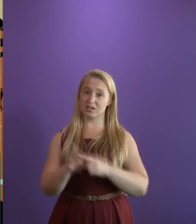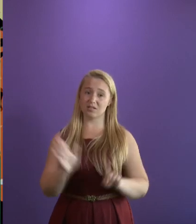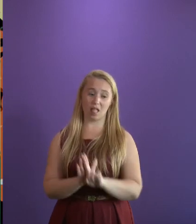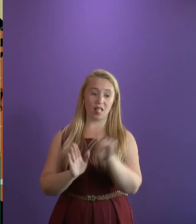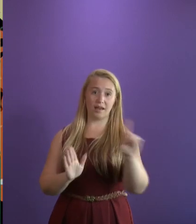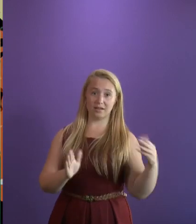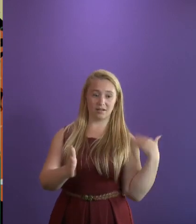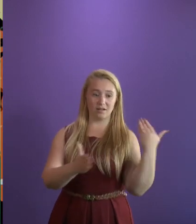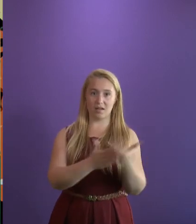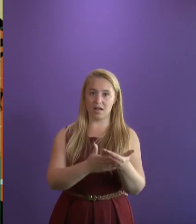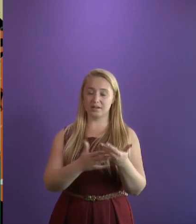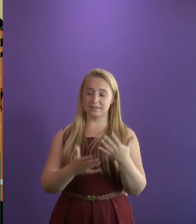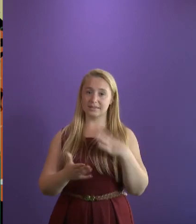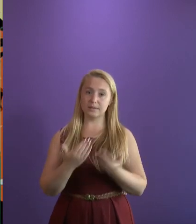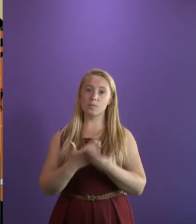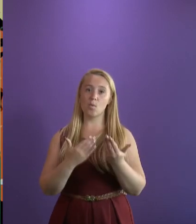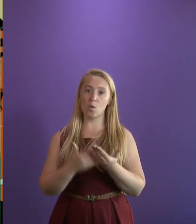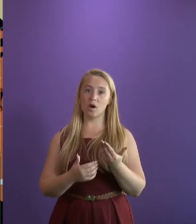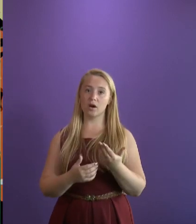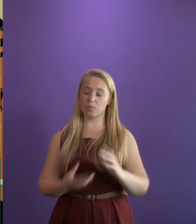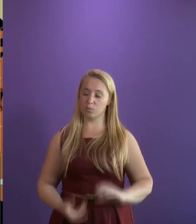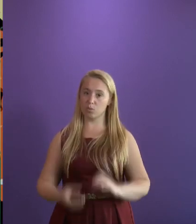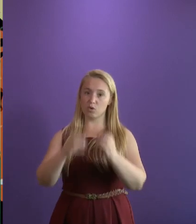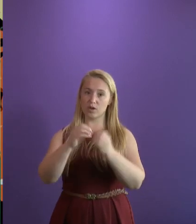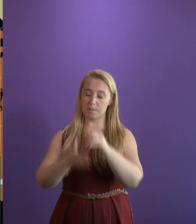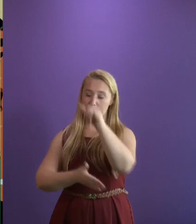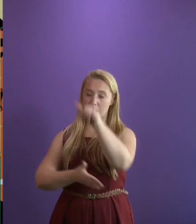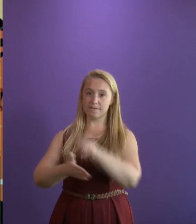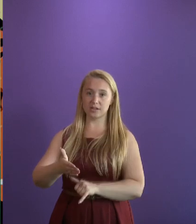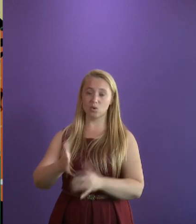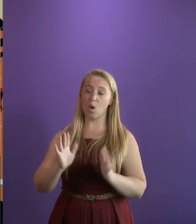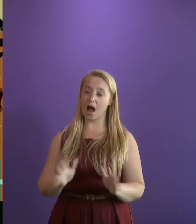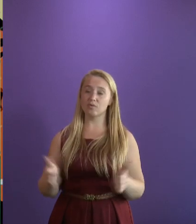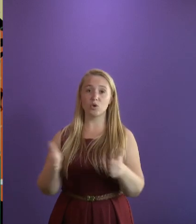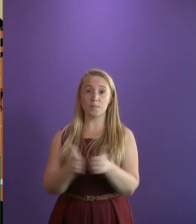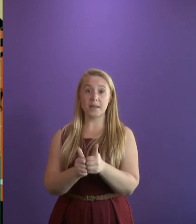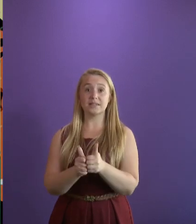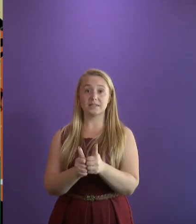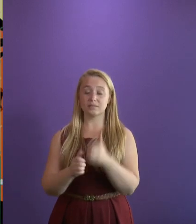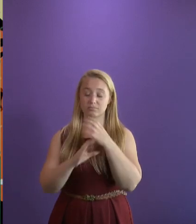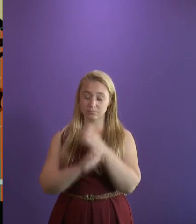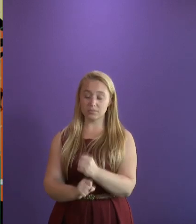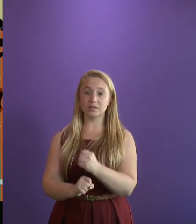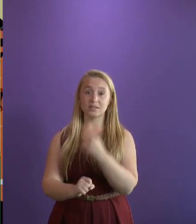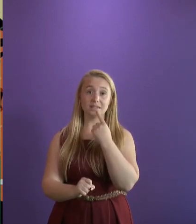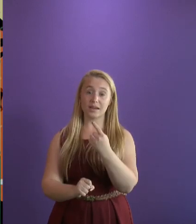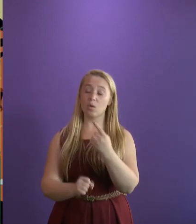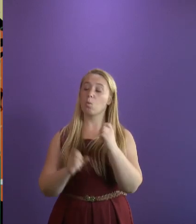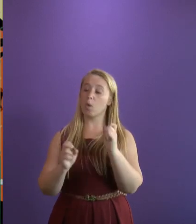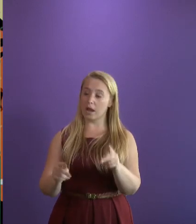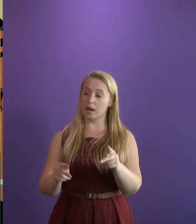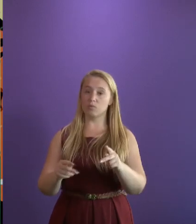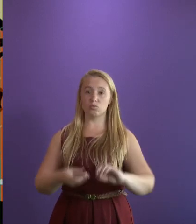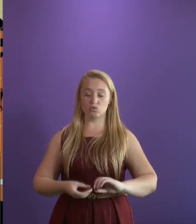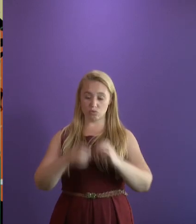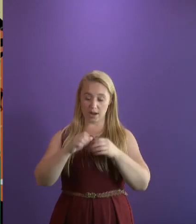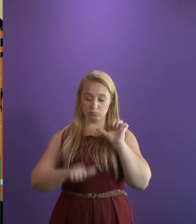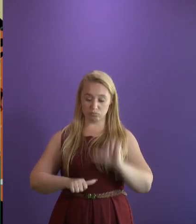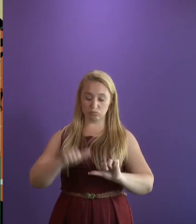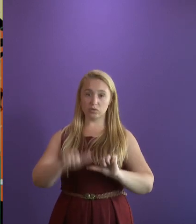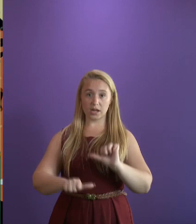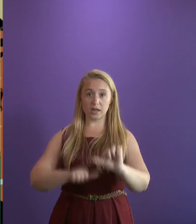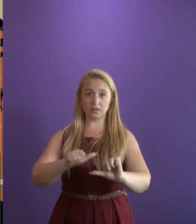And yeah, I think we all, when we're developing our manifestos, have got to commit to do that we're going to actually put in steps to make sure that our